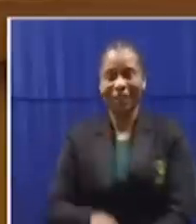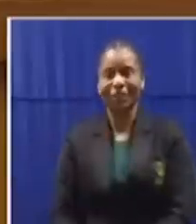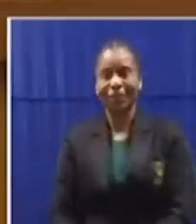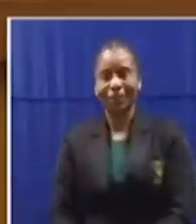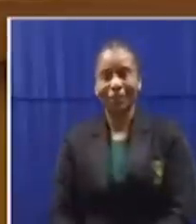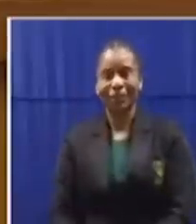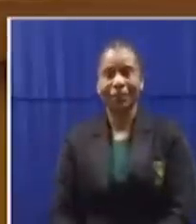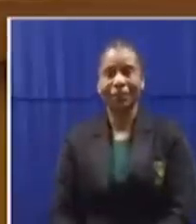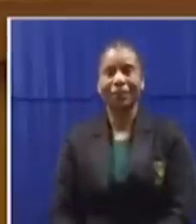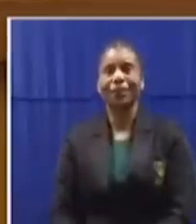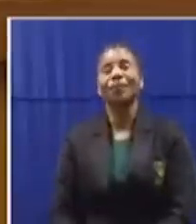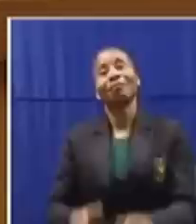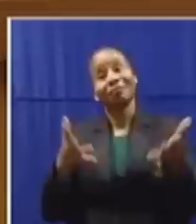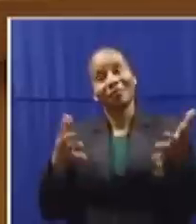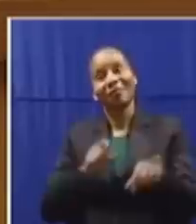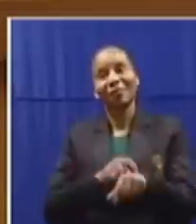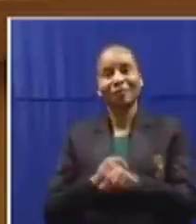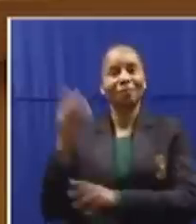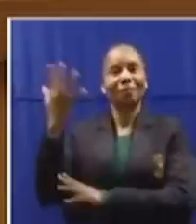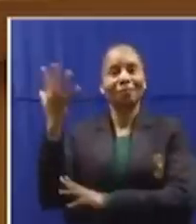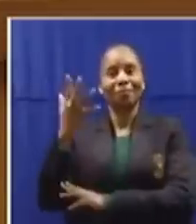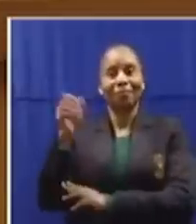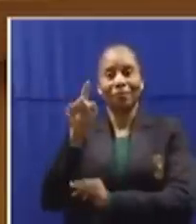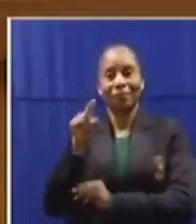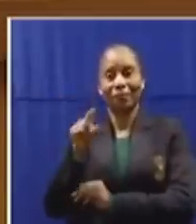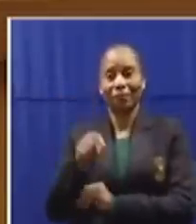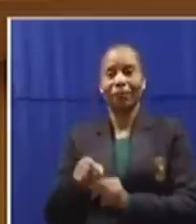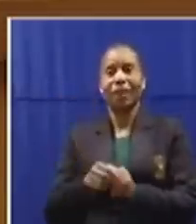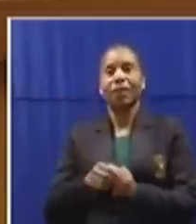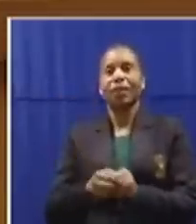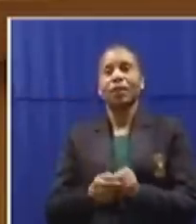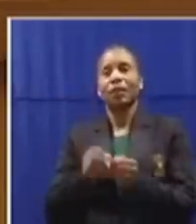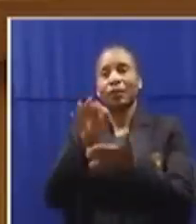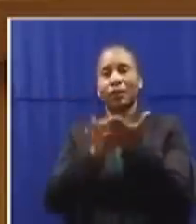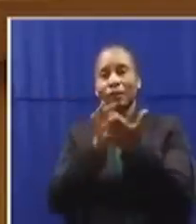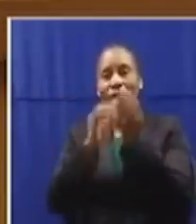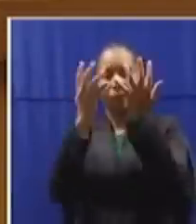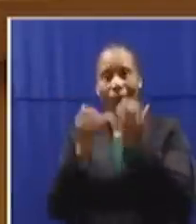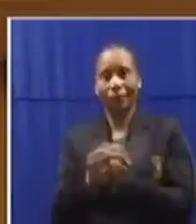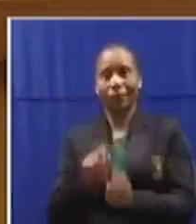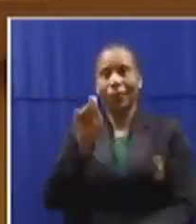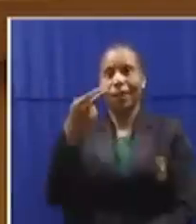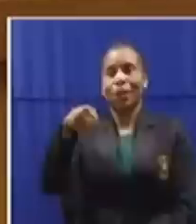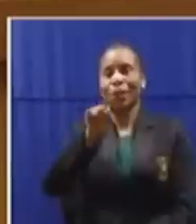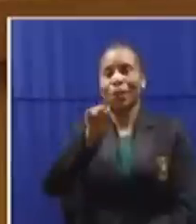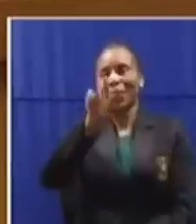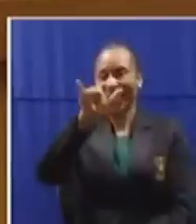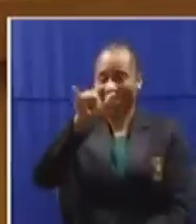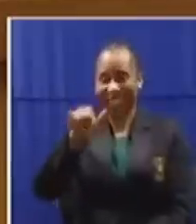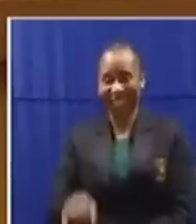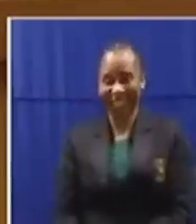As we deliver this budget vote speech on the eve of Mandela Thuli, Day. Thuli, Thuli. Honorable